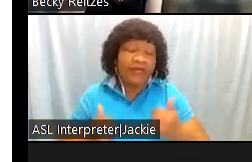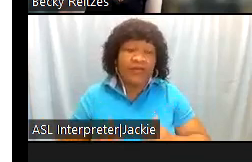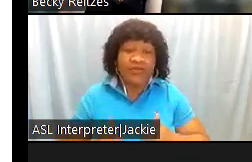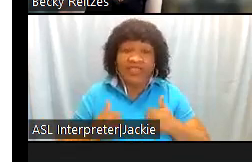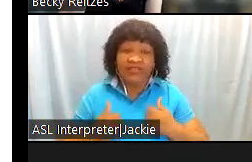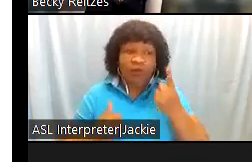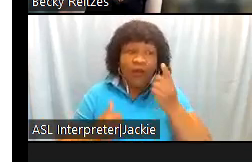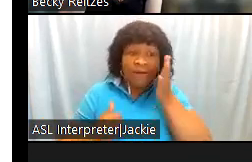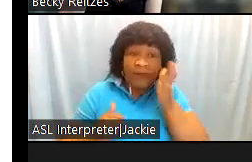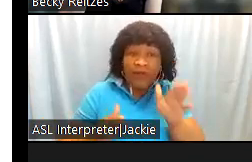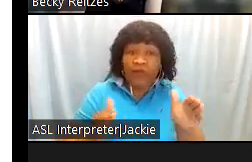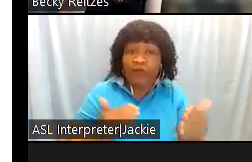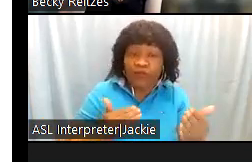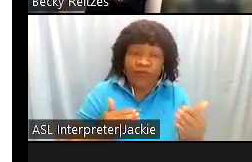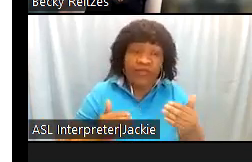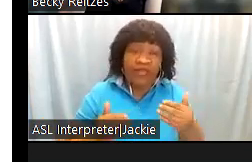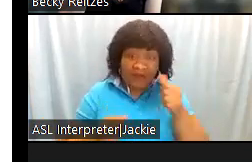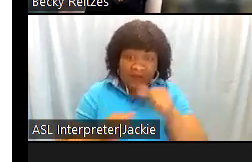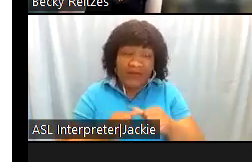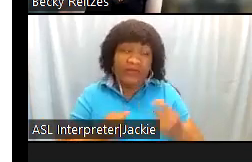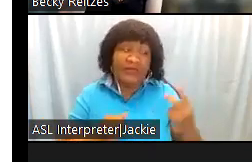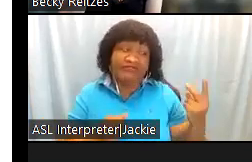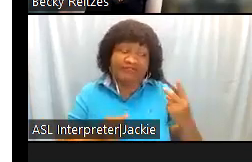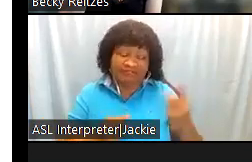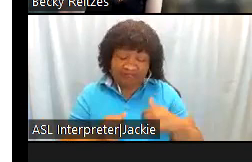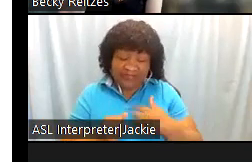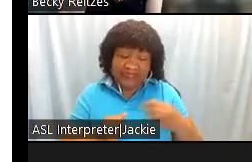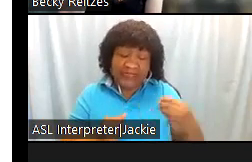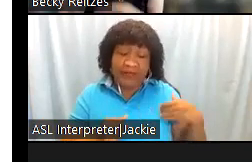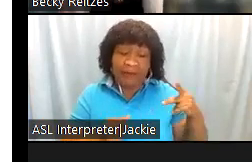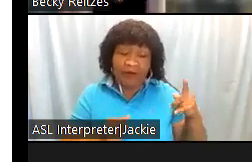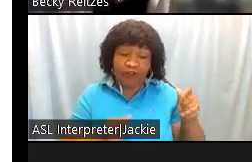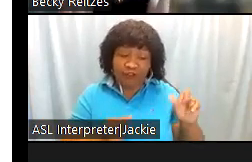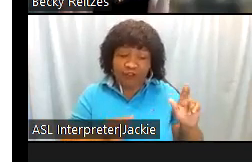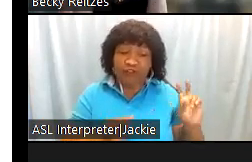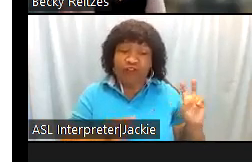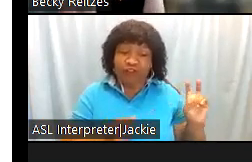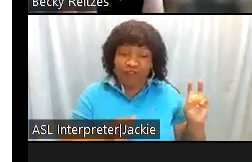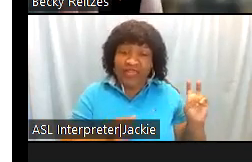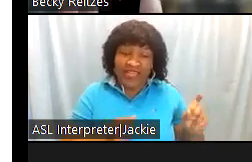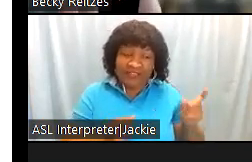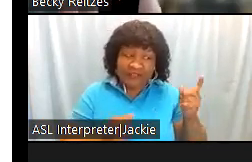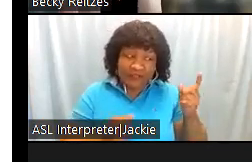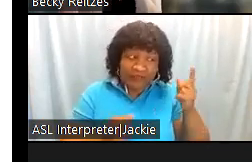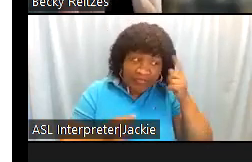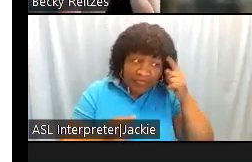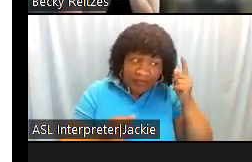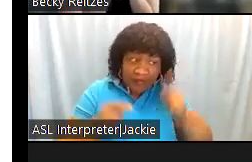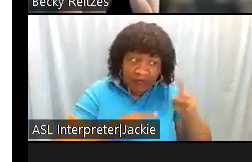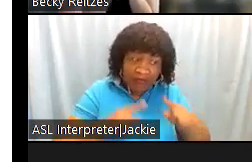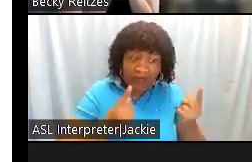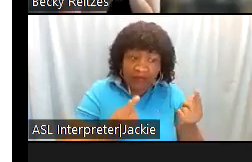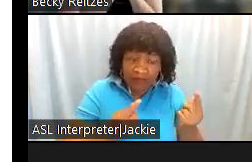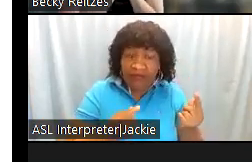a 1-bedroom. My partner and I had to make like all these contingency plans before, you know,